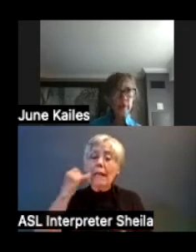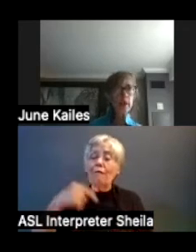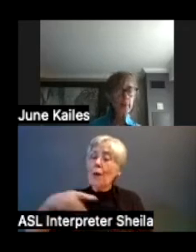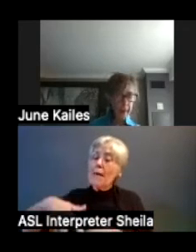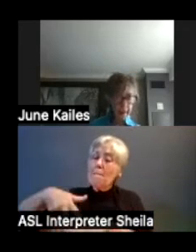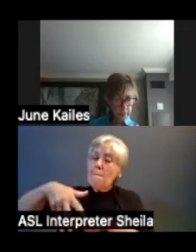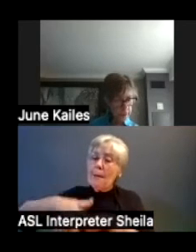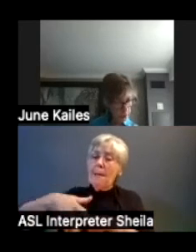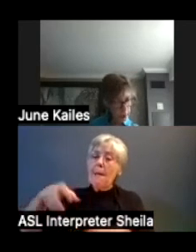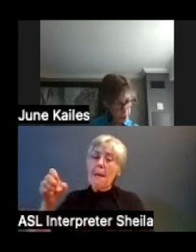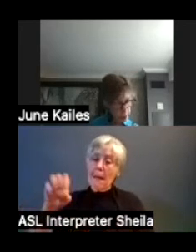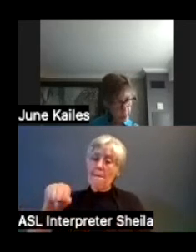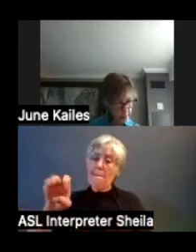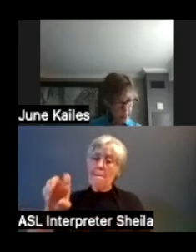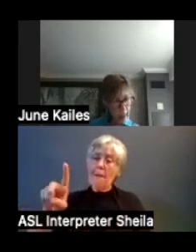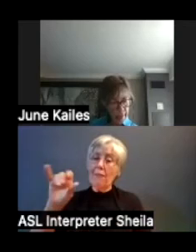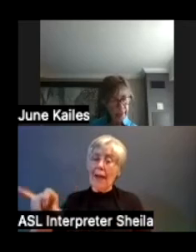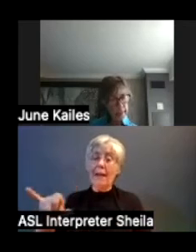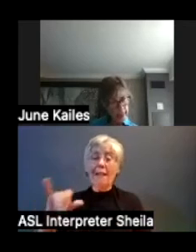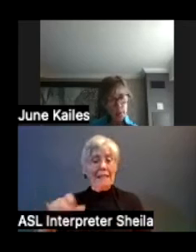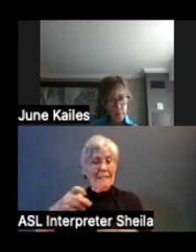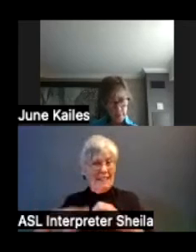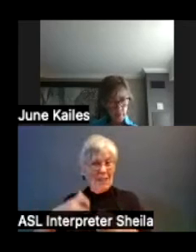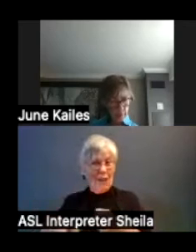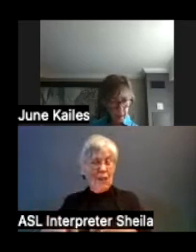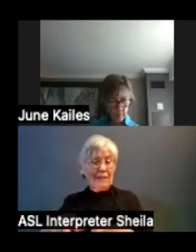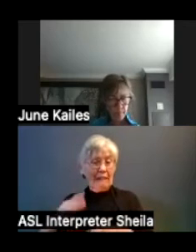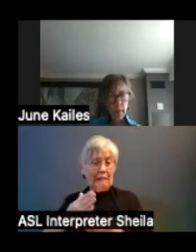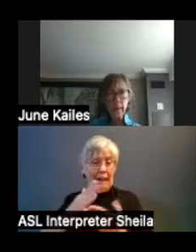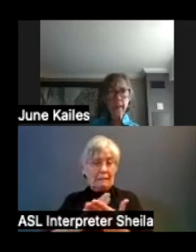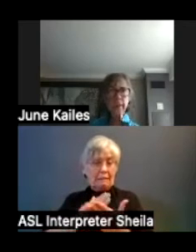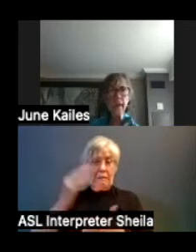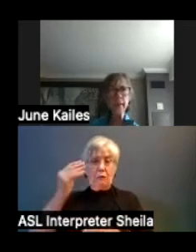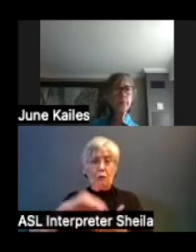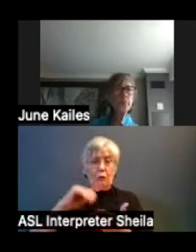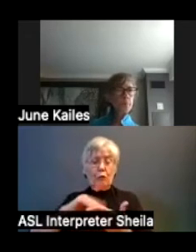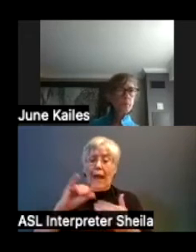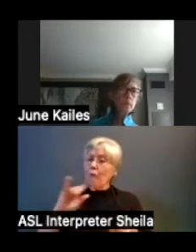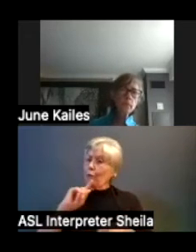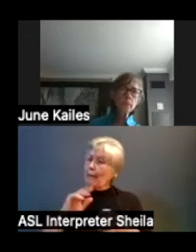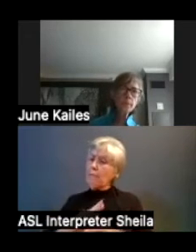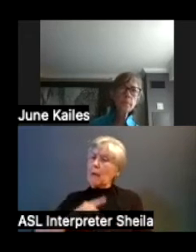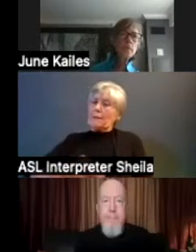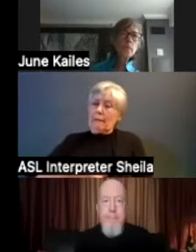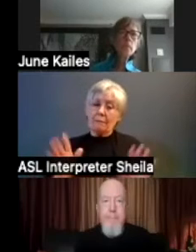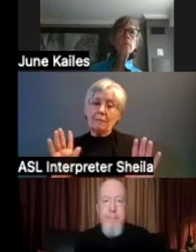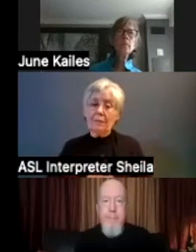a difficult and a disturbing lesson. At least it has been for me. Next slide.